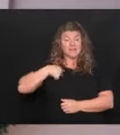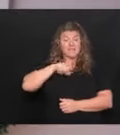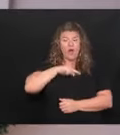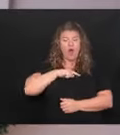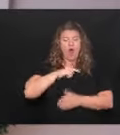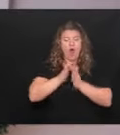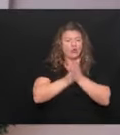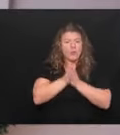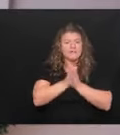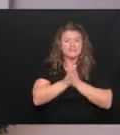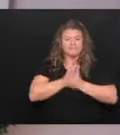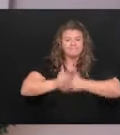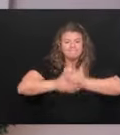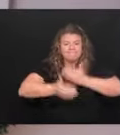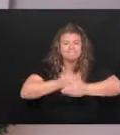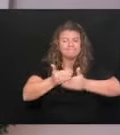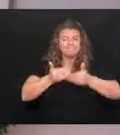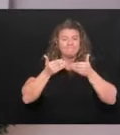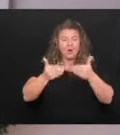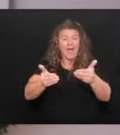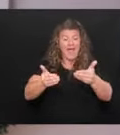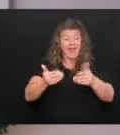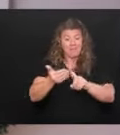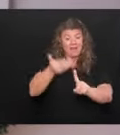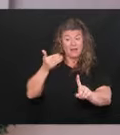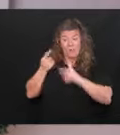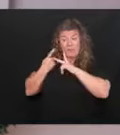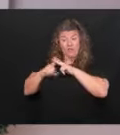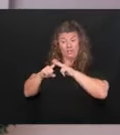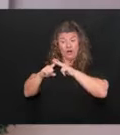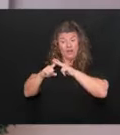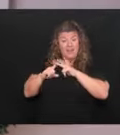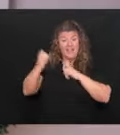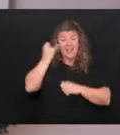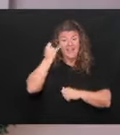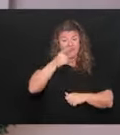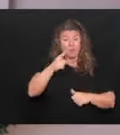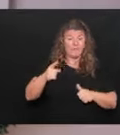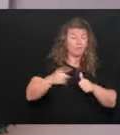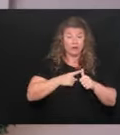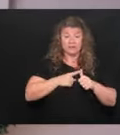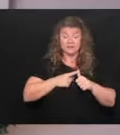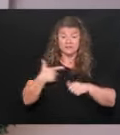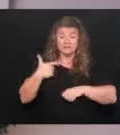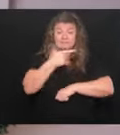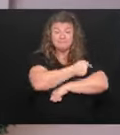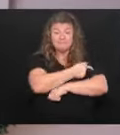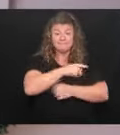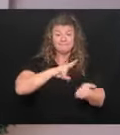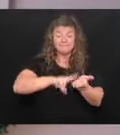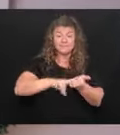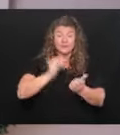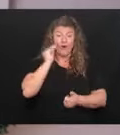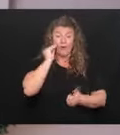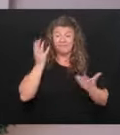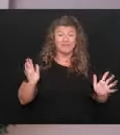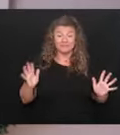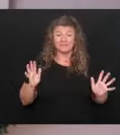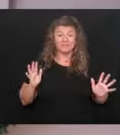aggressive stance at the beginning of the pandemic, the fact that we were first in the country to immunize our nursing home